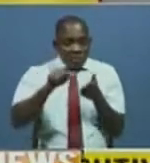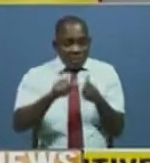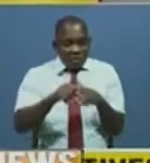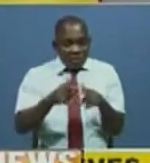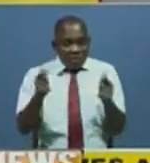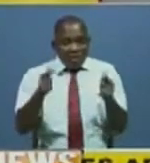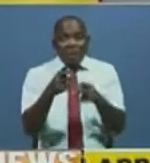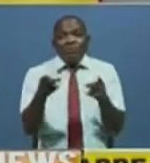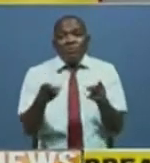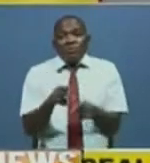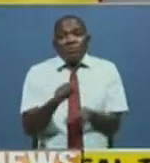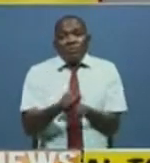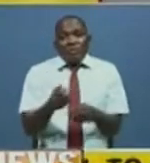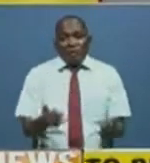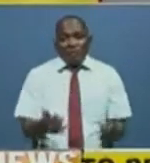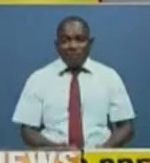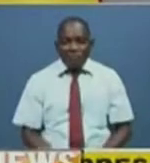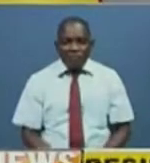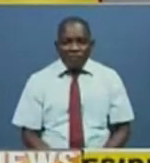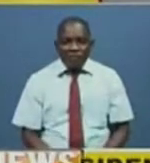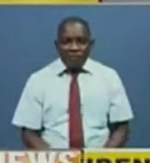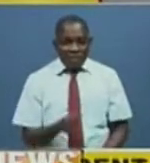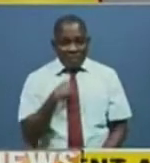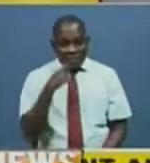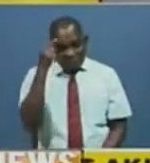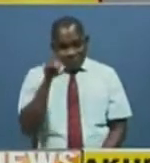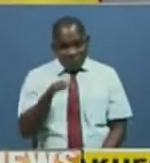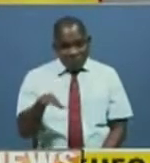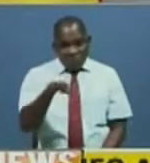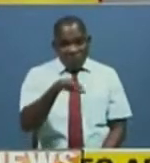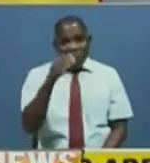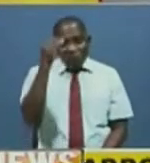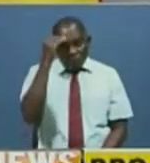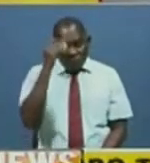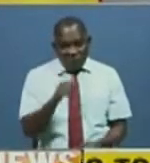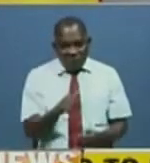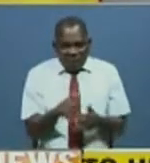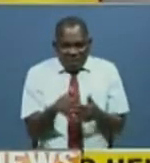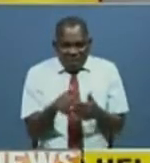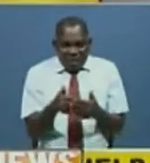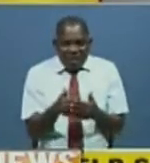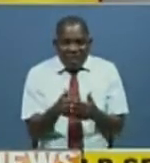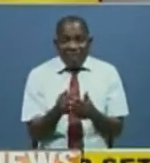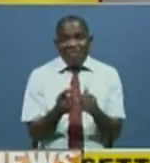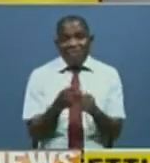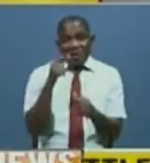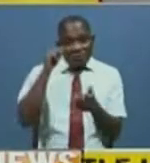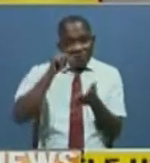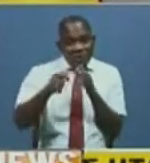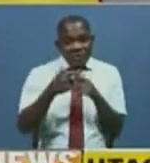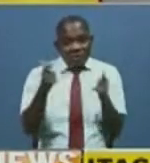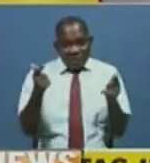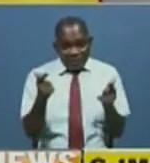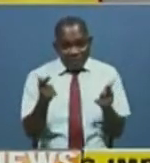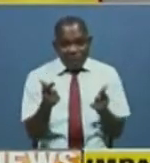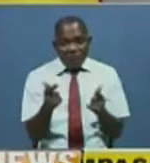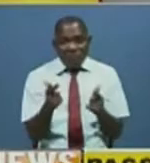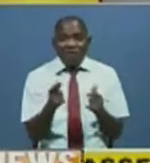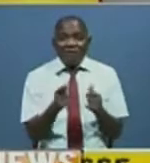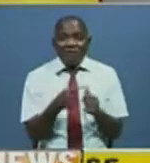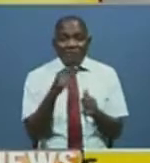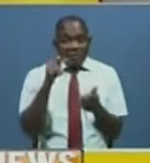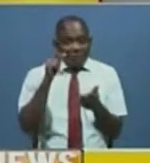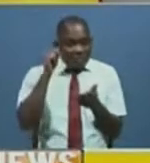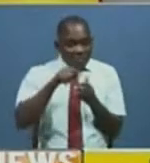General. I think we're all aware of the circumstances in which the first auditor, when I say the first